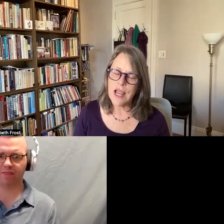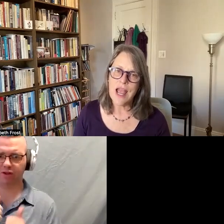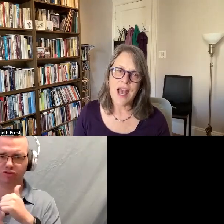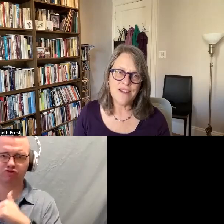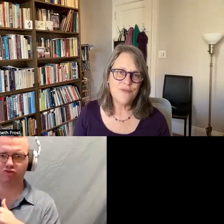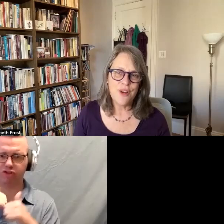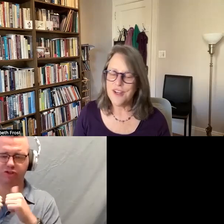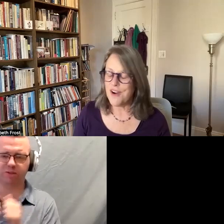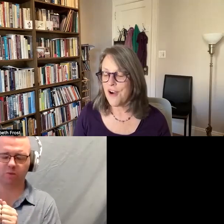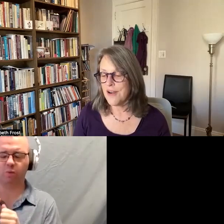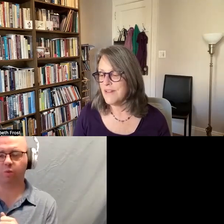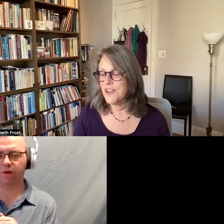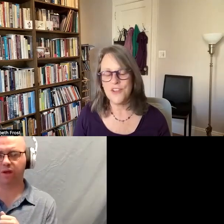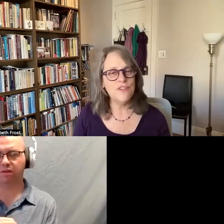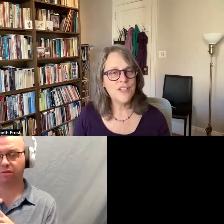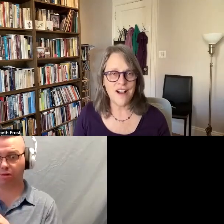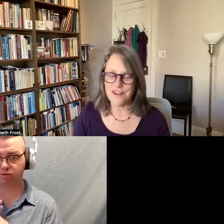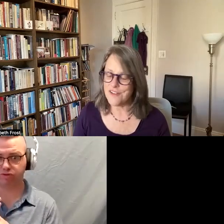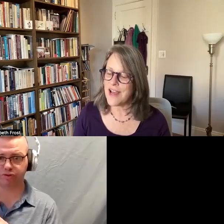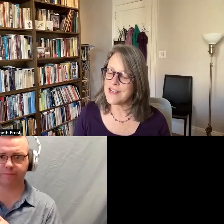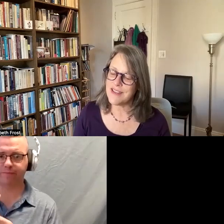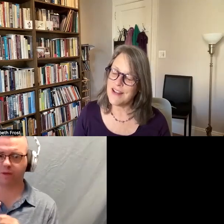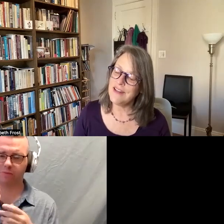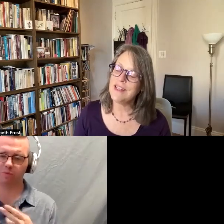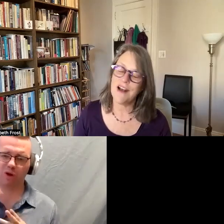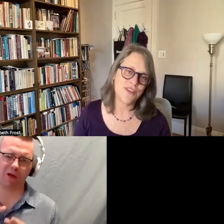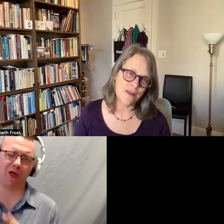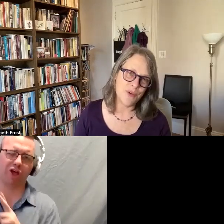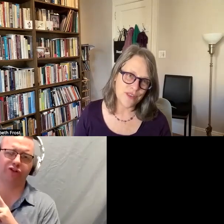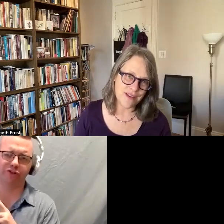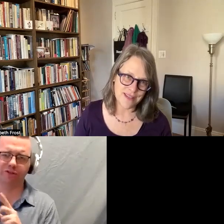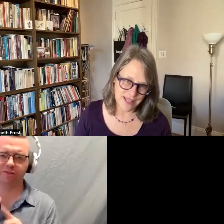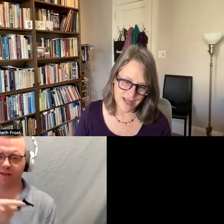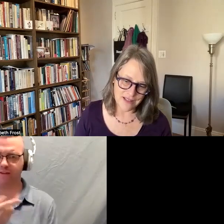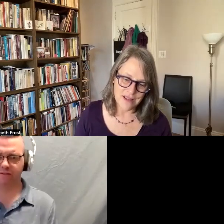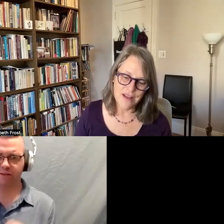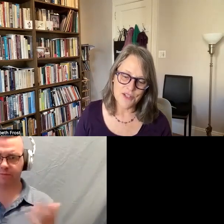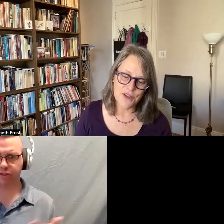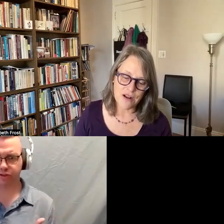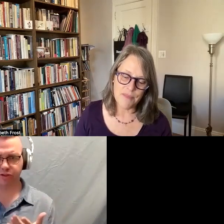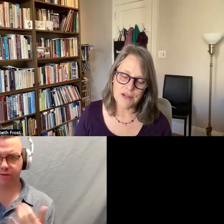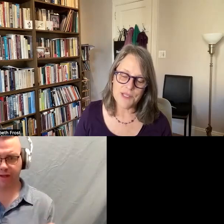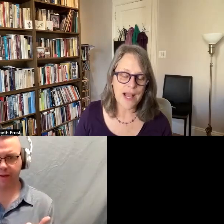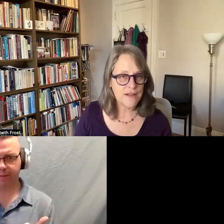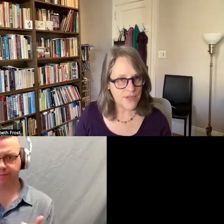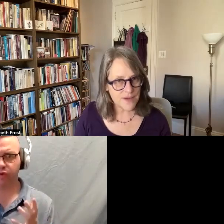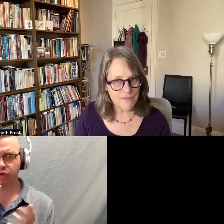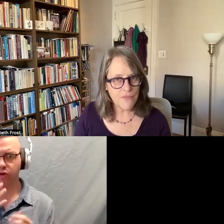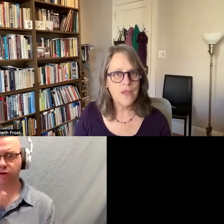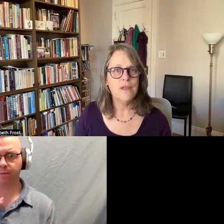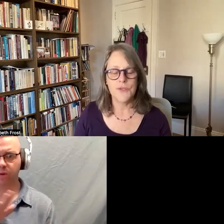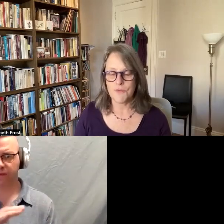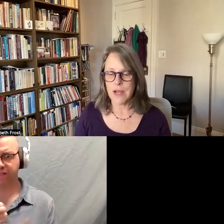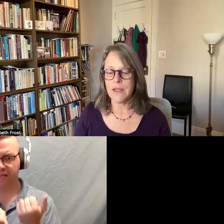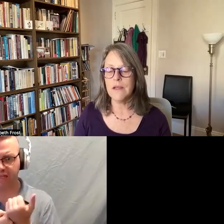culture. And we are hugely honored and excited to have Simon with us today to talk about his